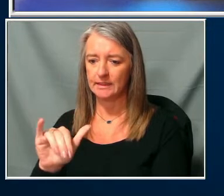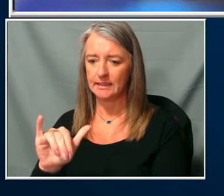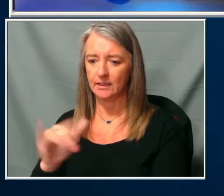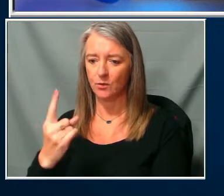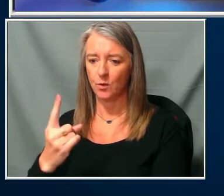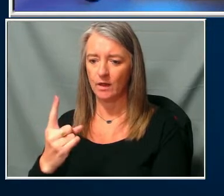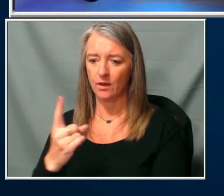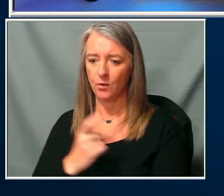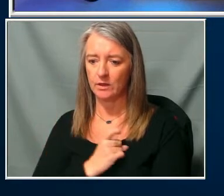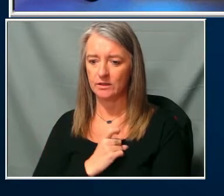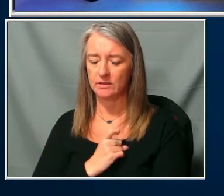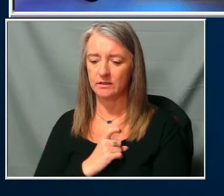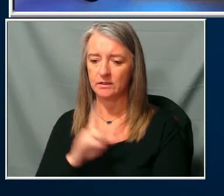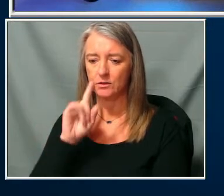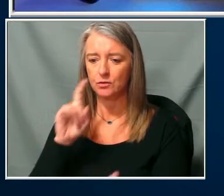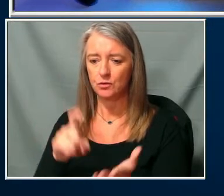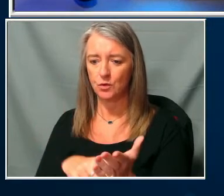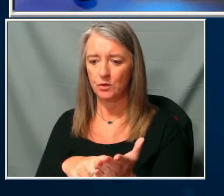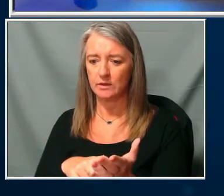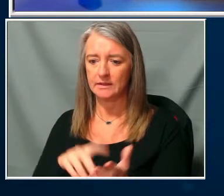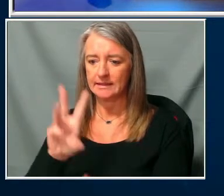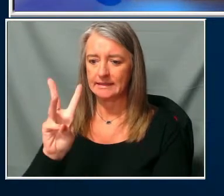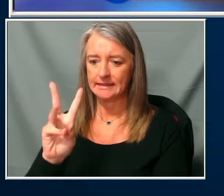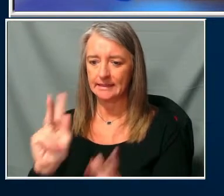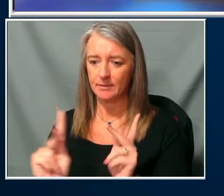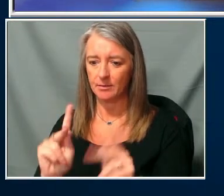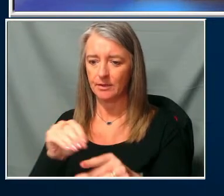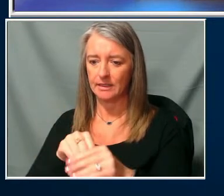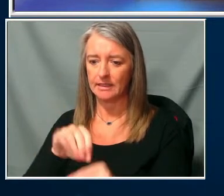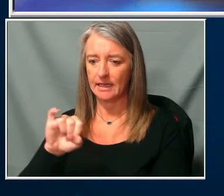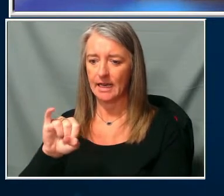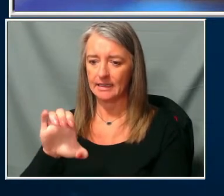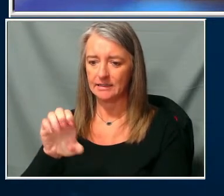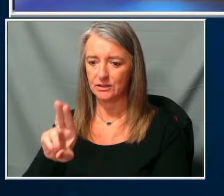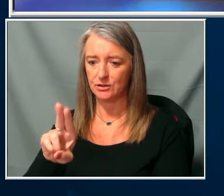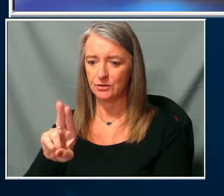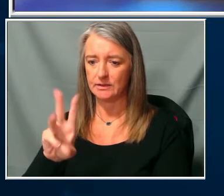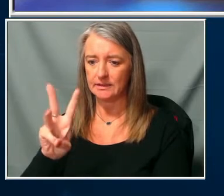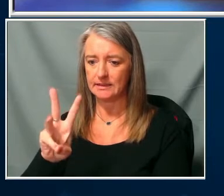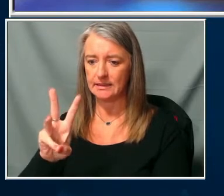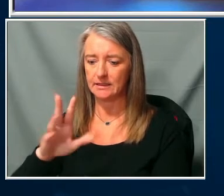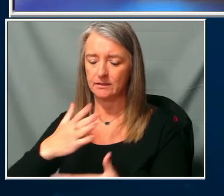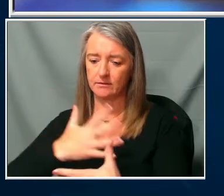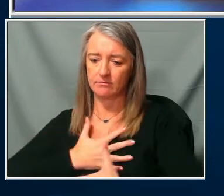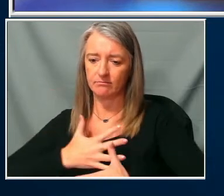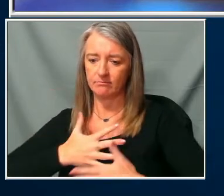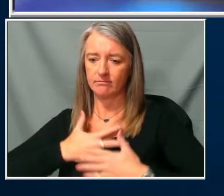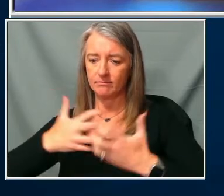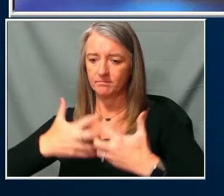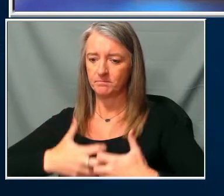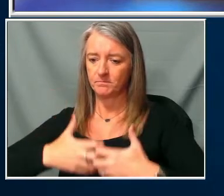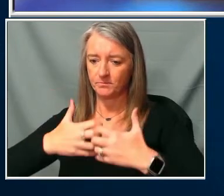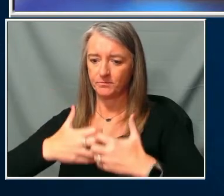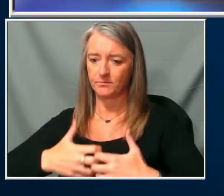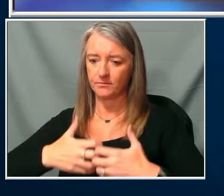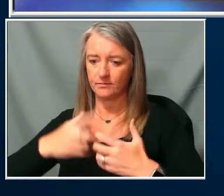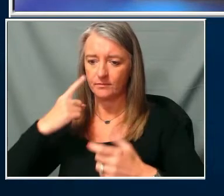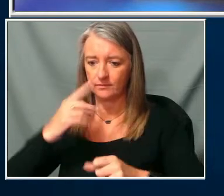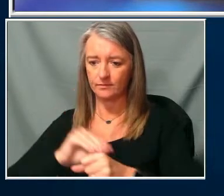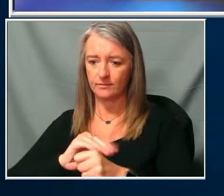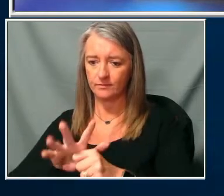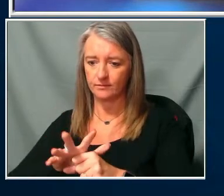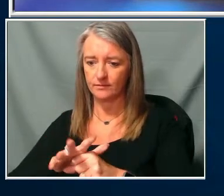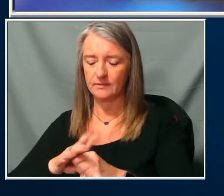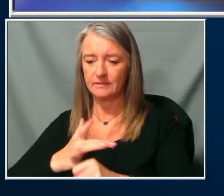wants to know, notice that you said 6 people are in the ICU and 6 people are on the ventilator. That seemed a little